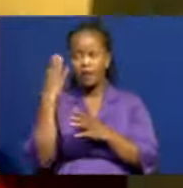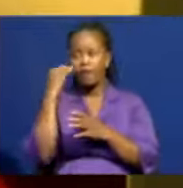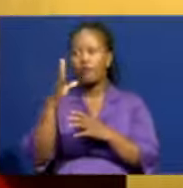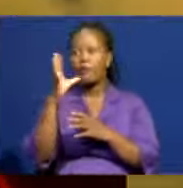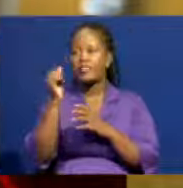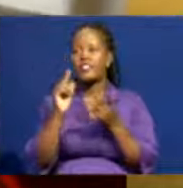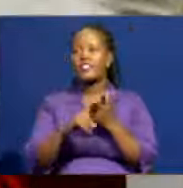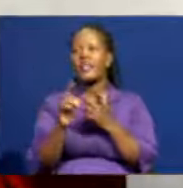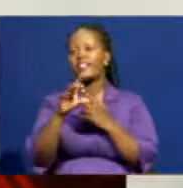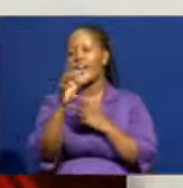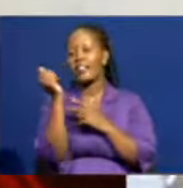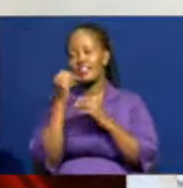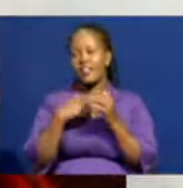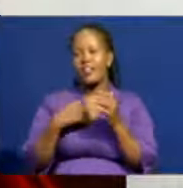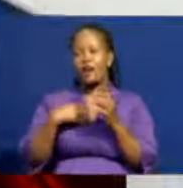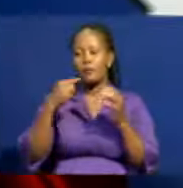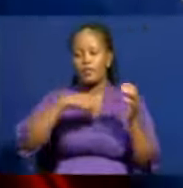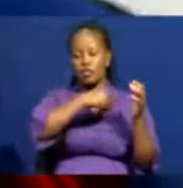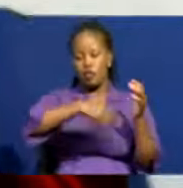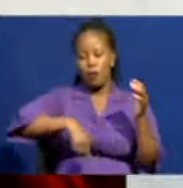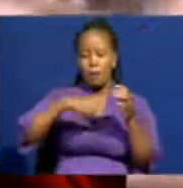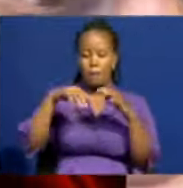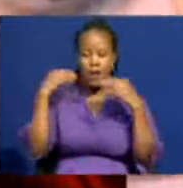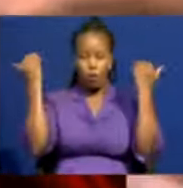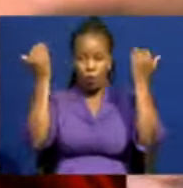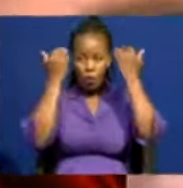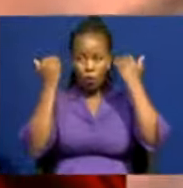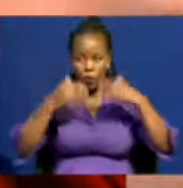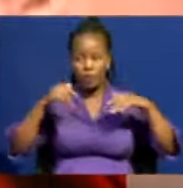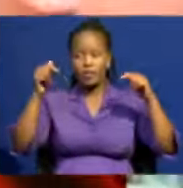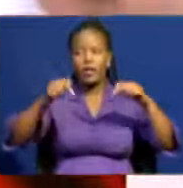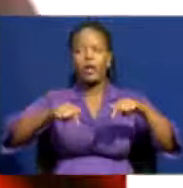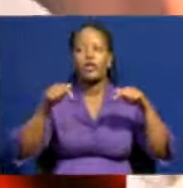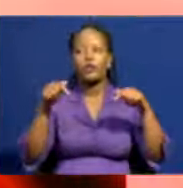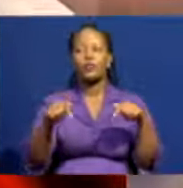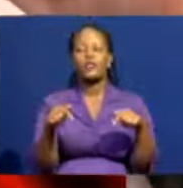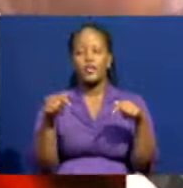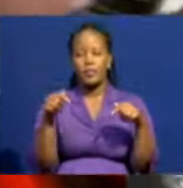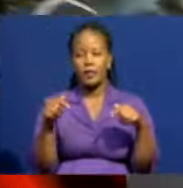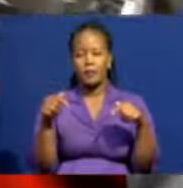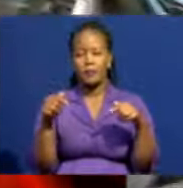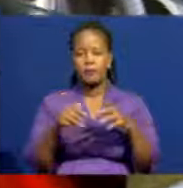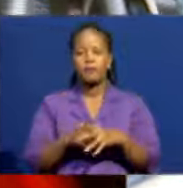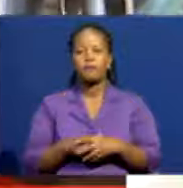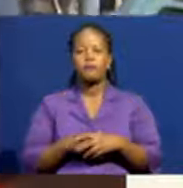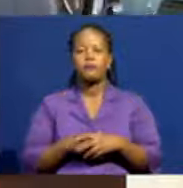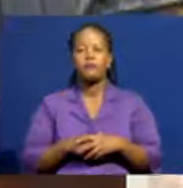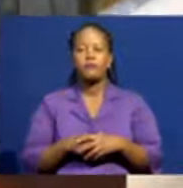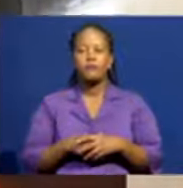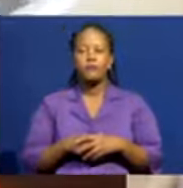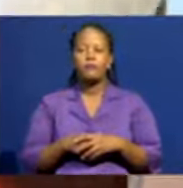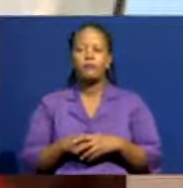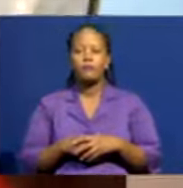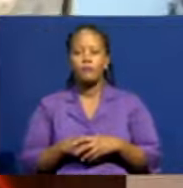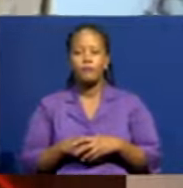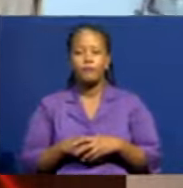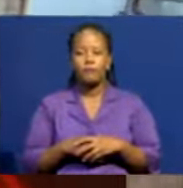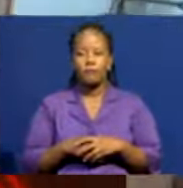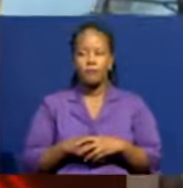co-accused are being arraigned in Malindi Law Courts today. Abdiaziz Hashim for Lunchtime News.